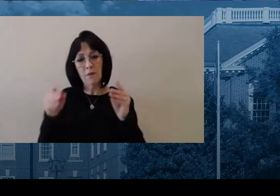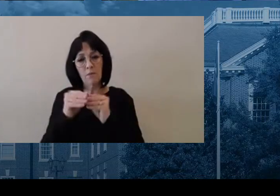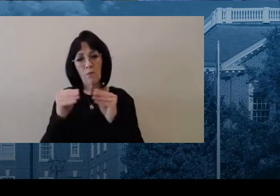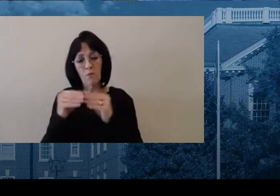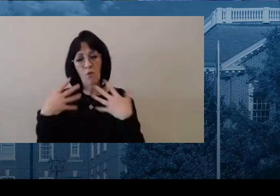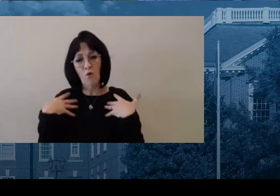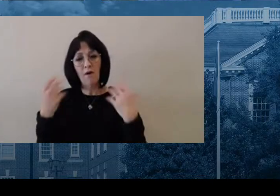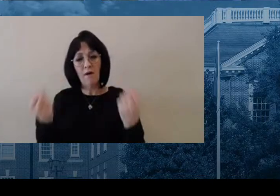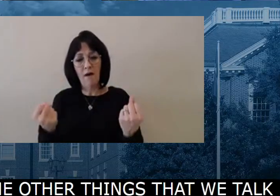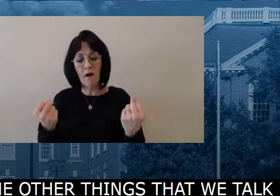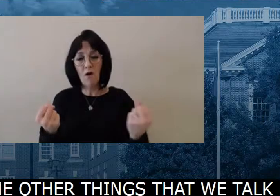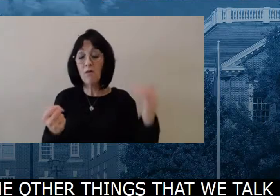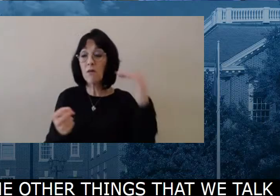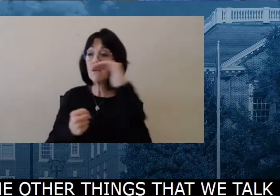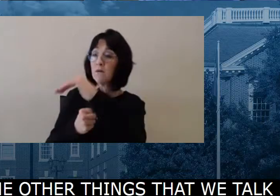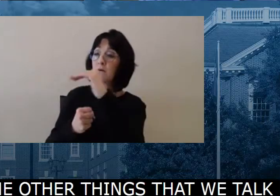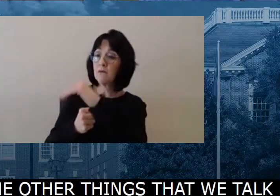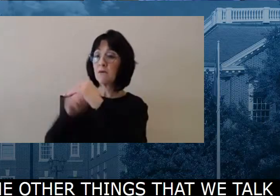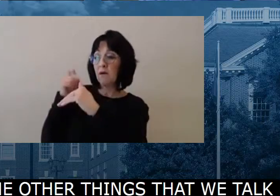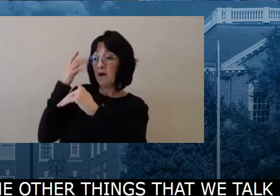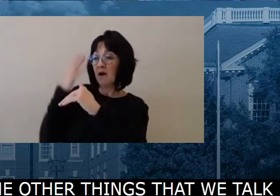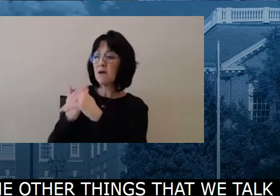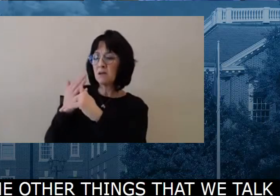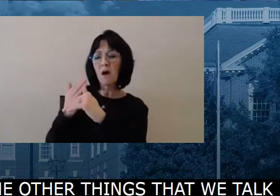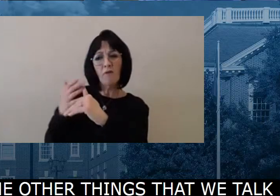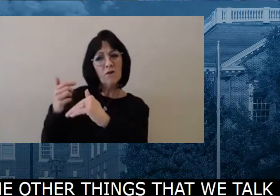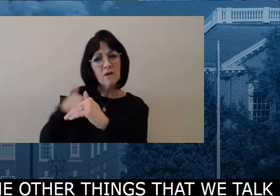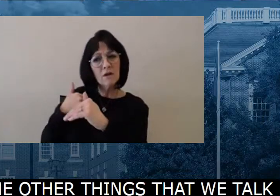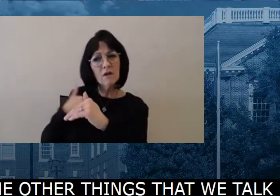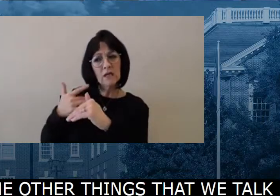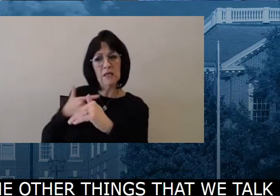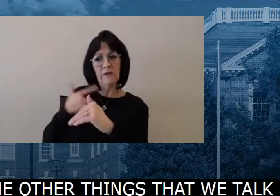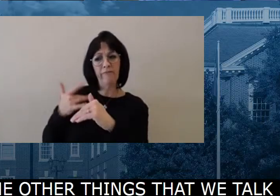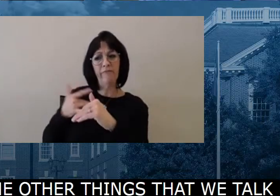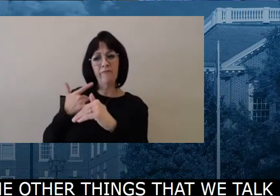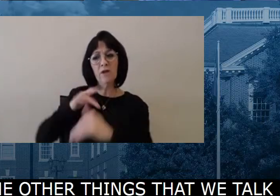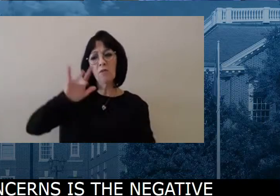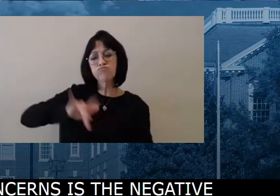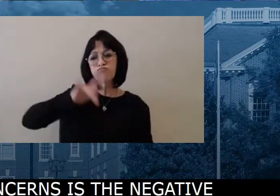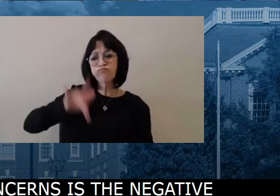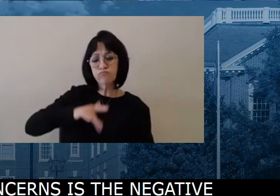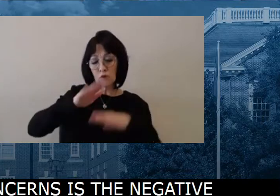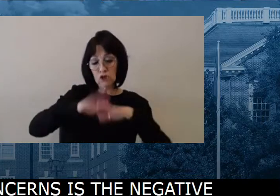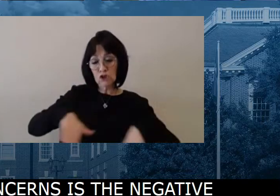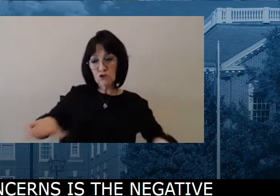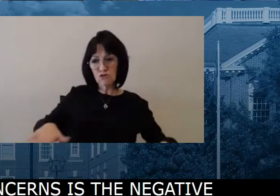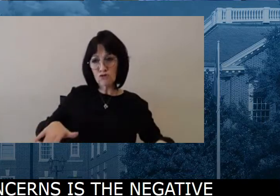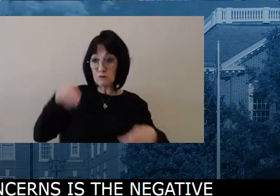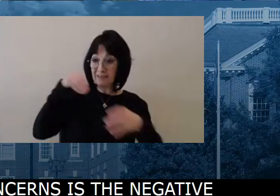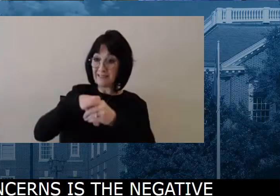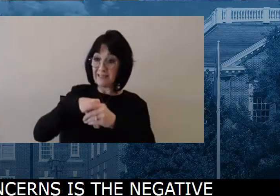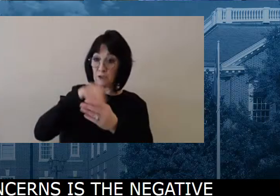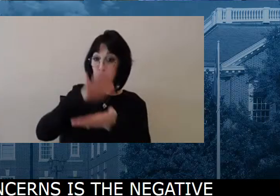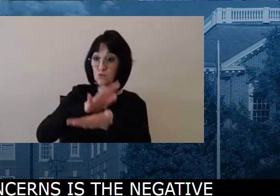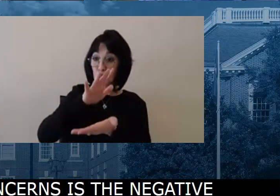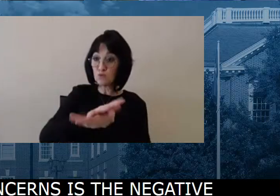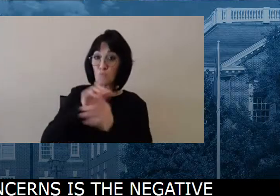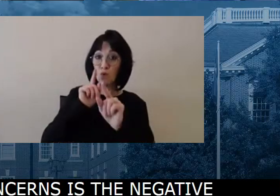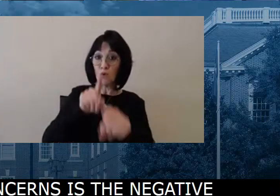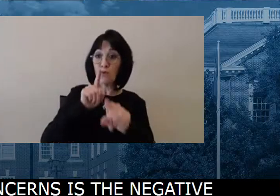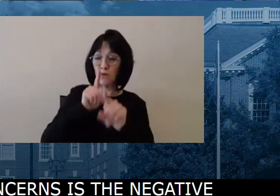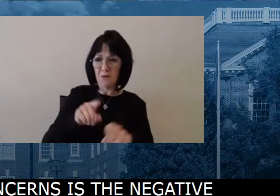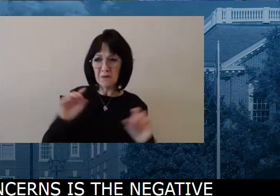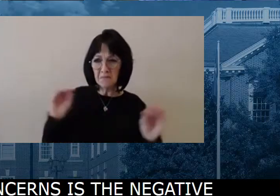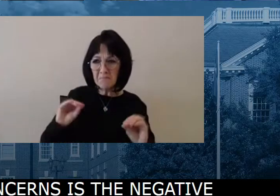impact on children who haven't been in classrooms for the better part of a year. We know that they haven't received